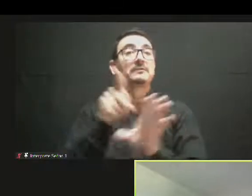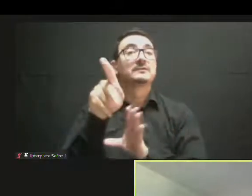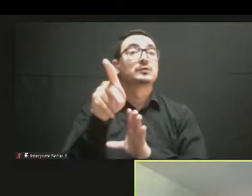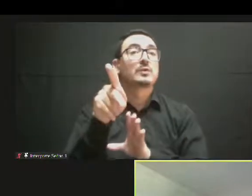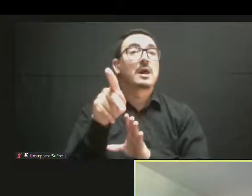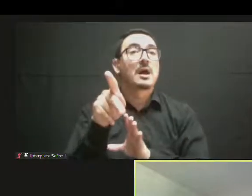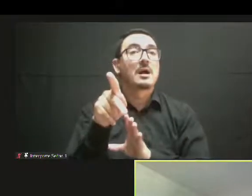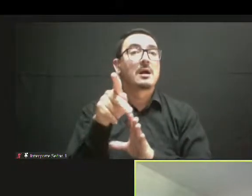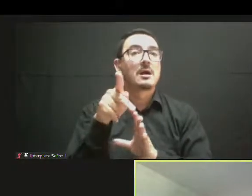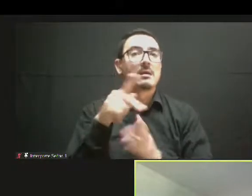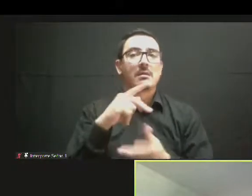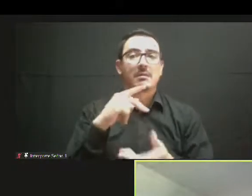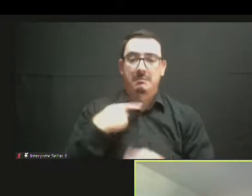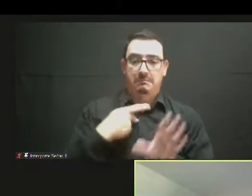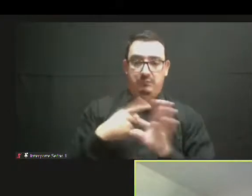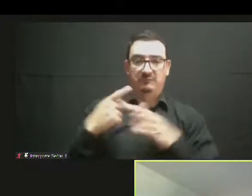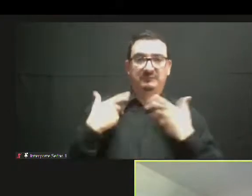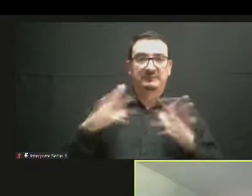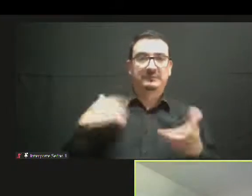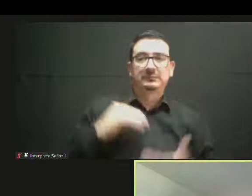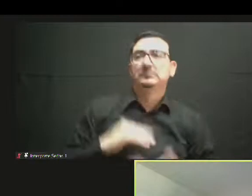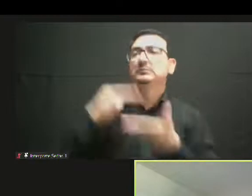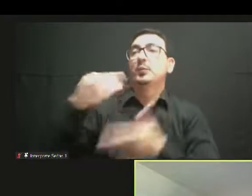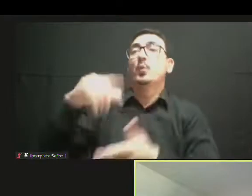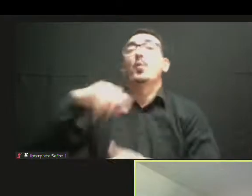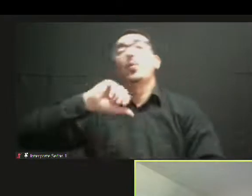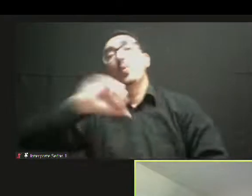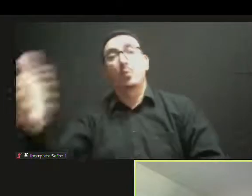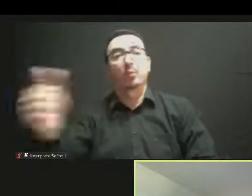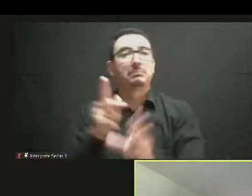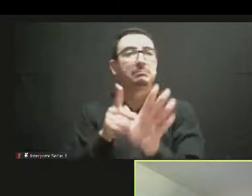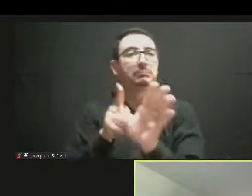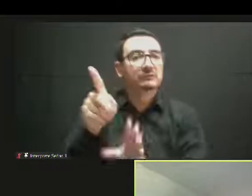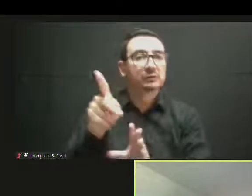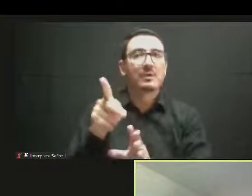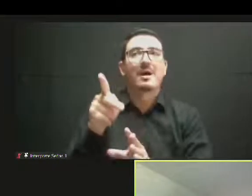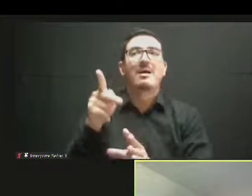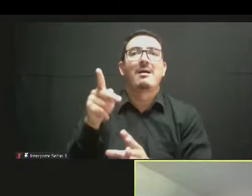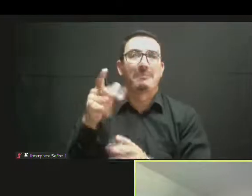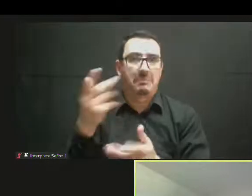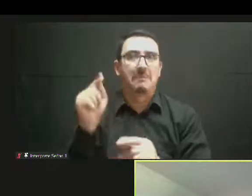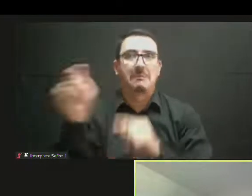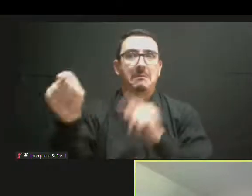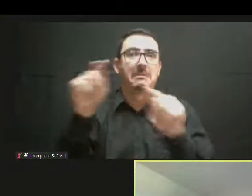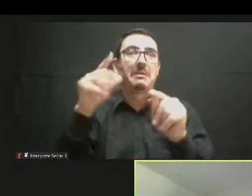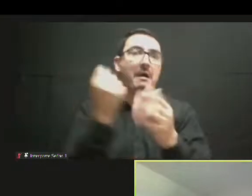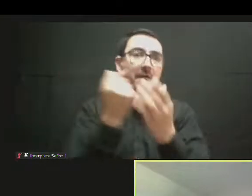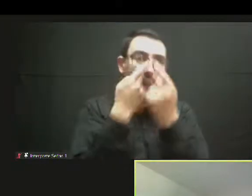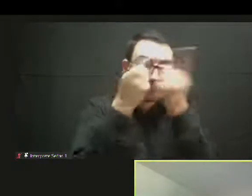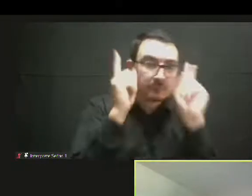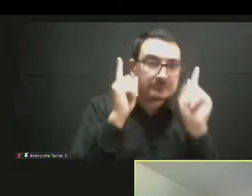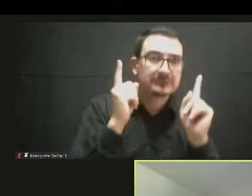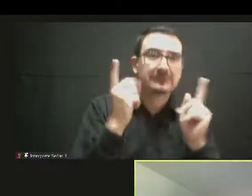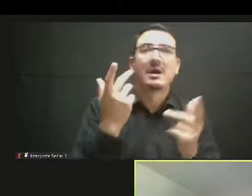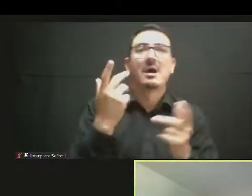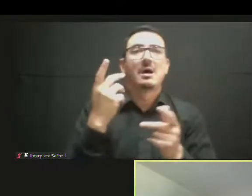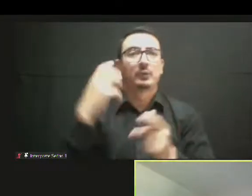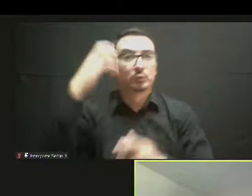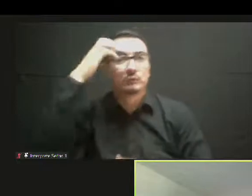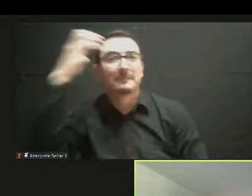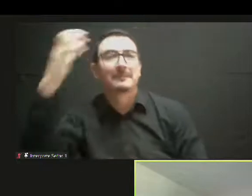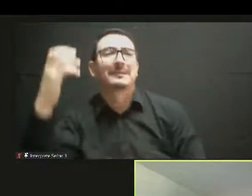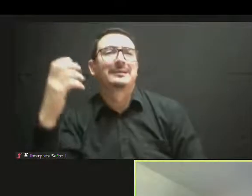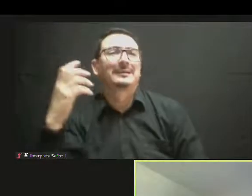government officials, etc. So that's the role that CINDE is playing right now. How much of the global experience that is happening around